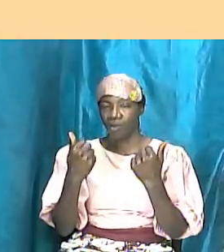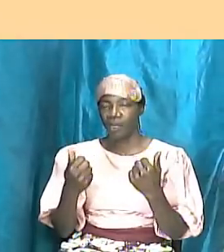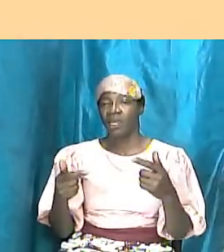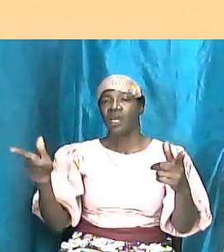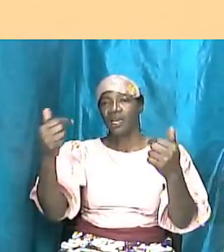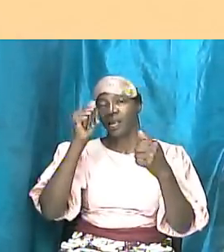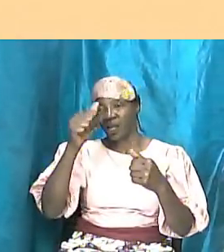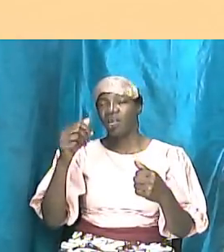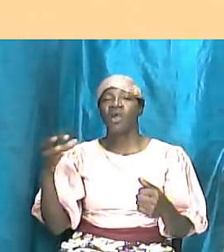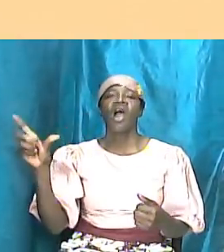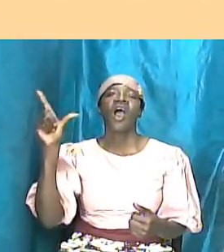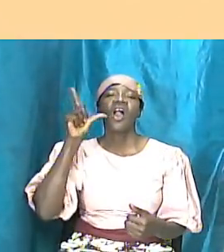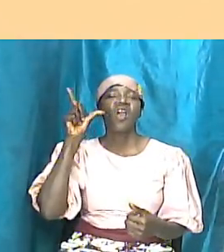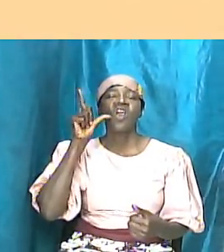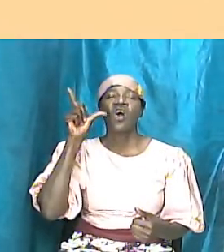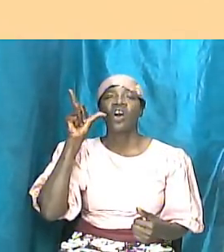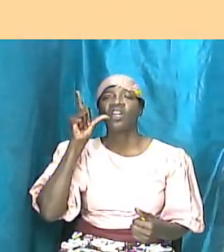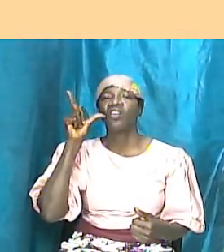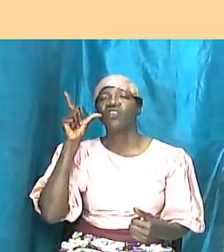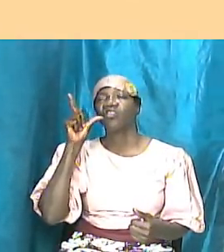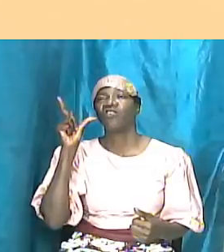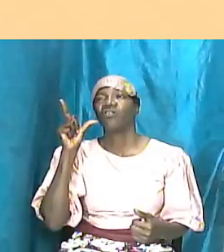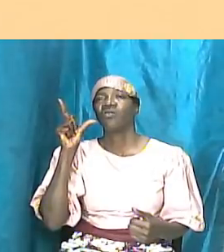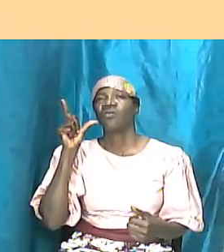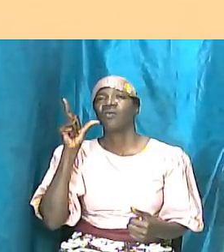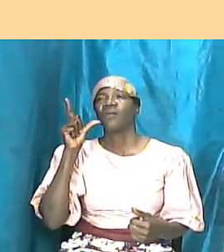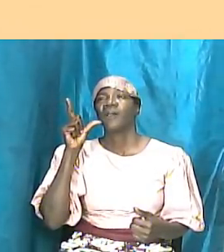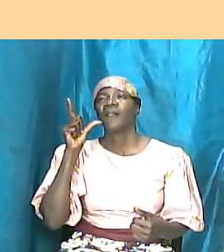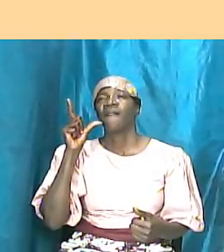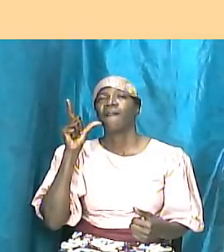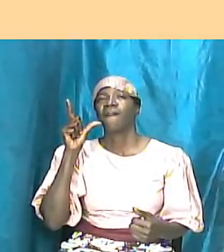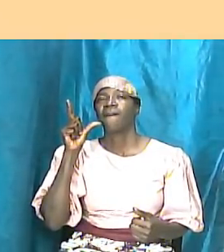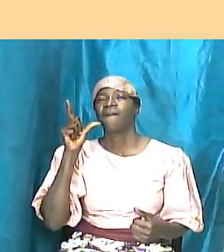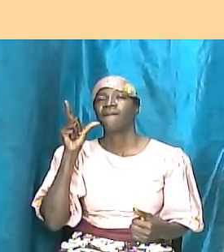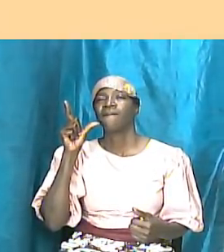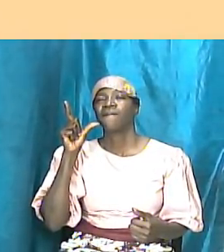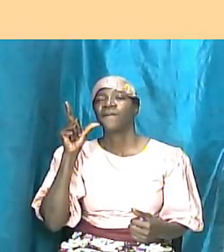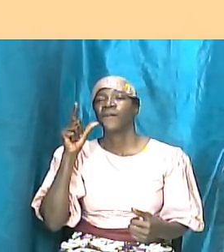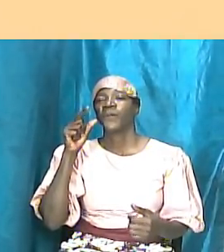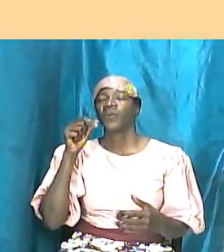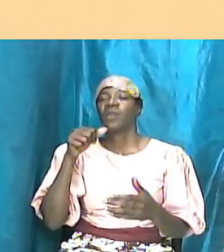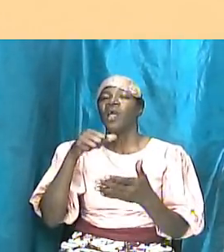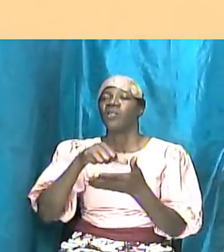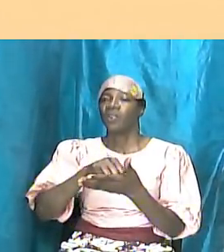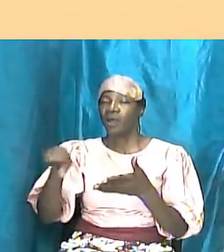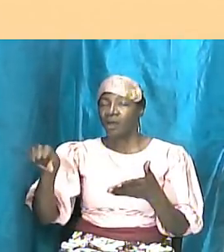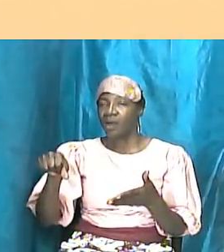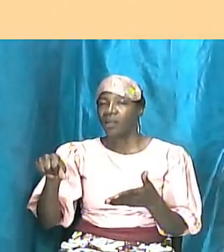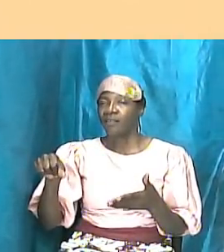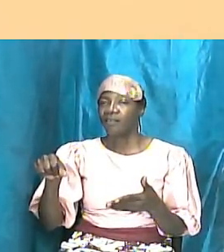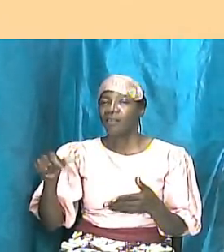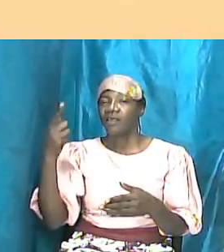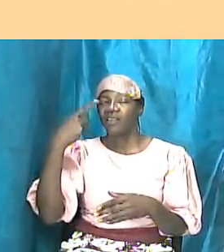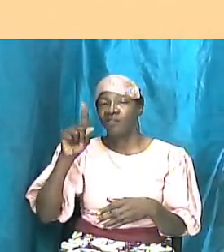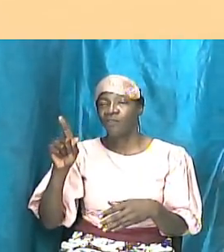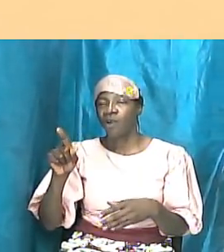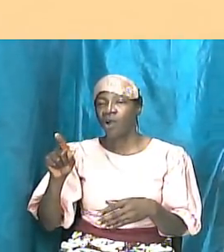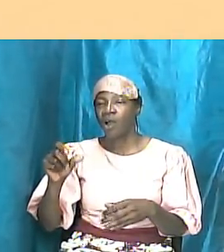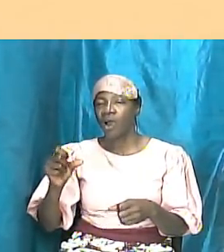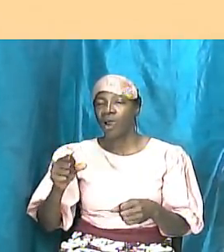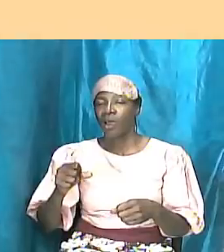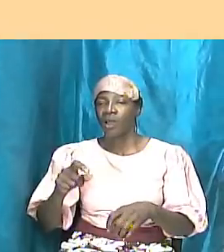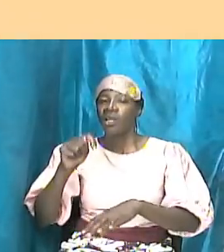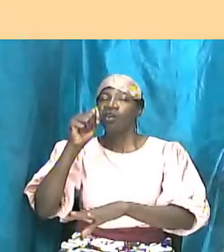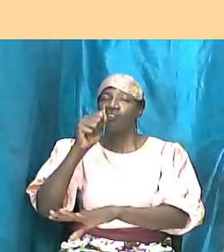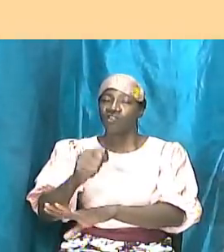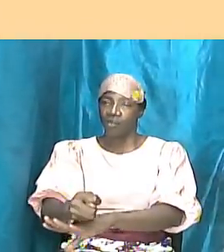take your snacks and your lunches, because what is costing you is really to cover transportation. We want you